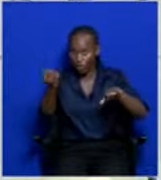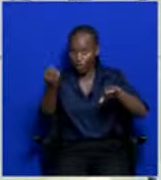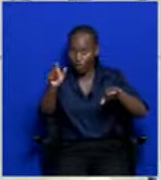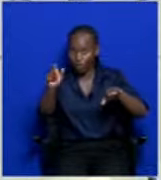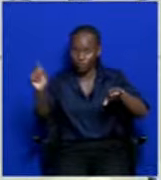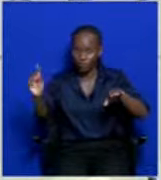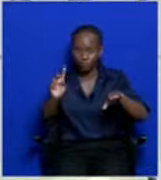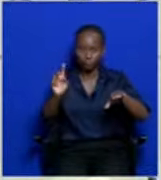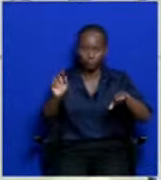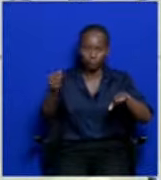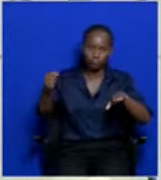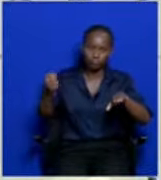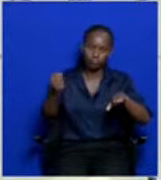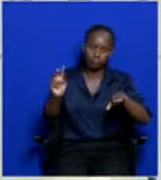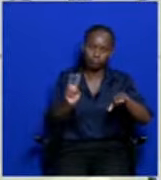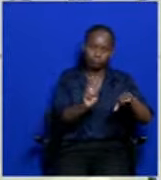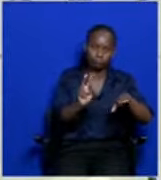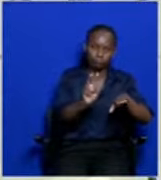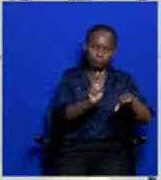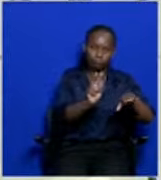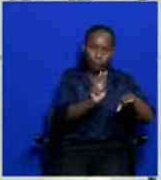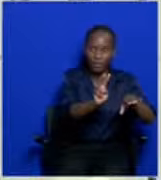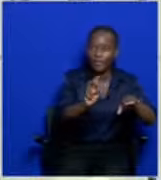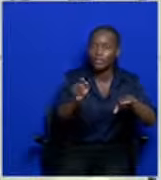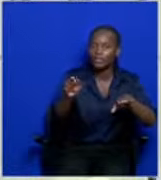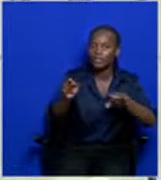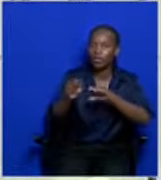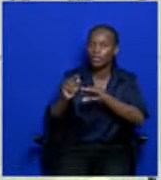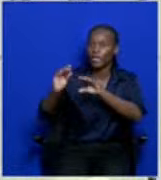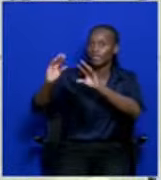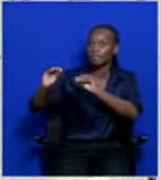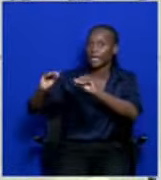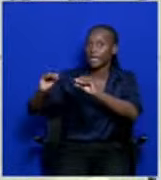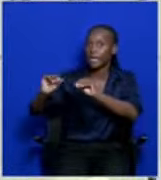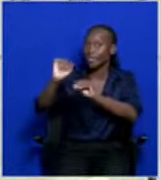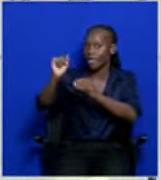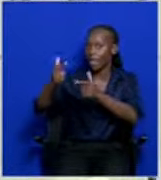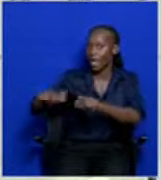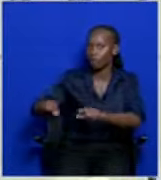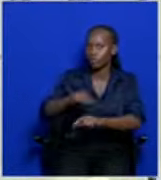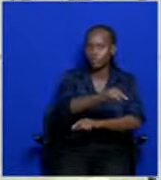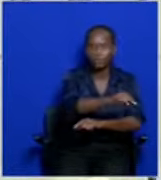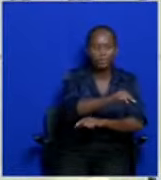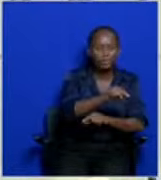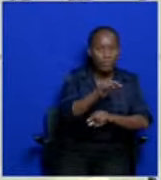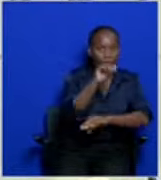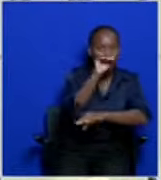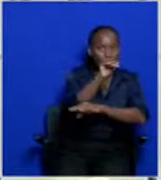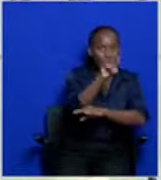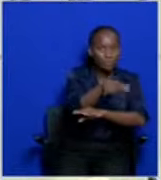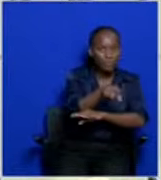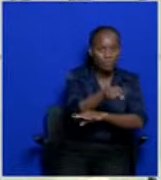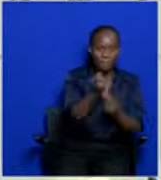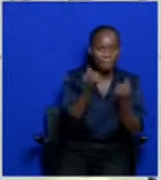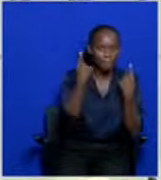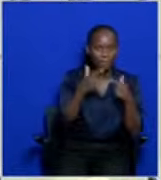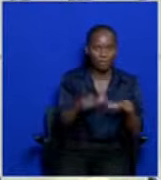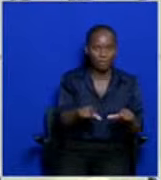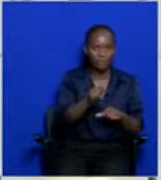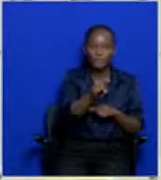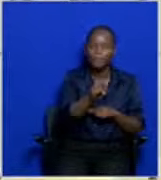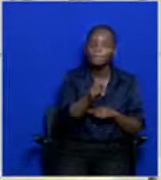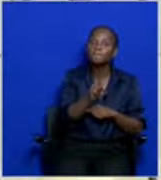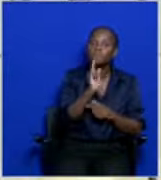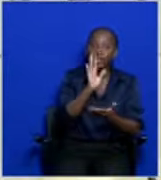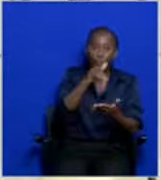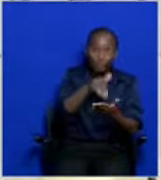amongst themselves in their native language. Upon returning, the officers informed the complainant that Home Affairs was closed. They